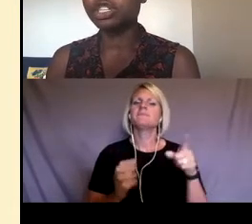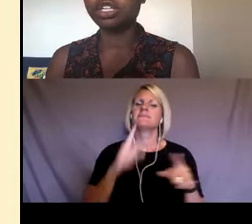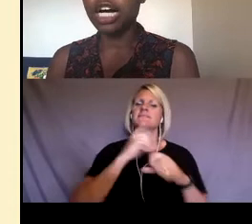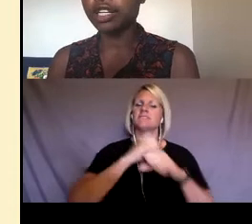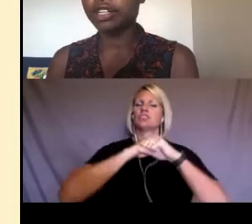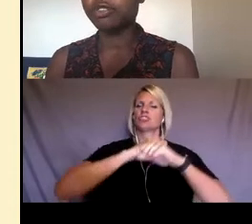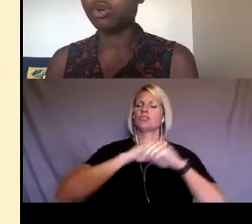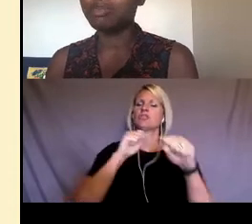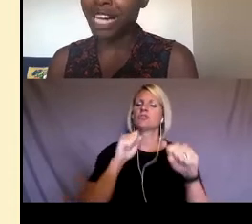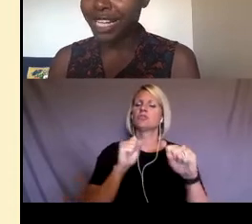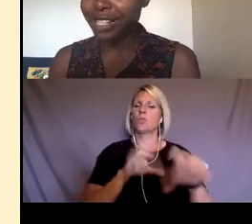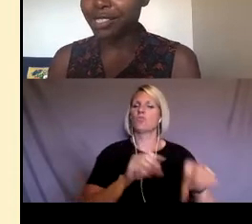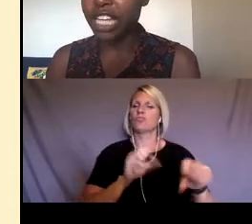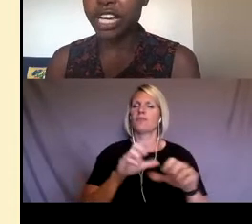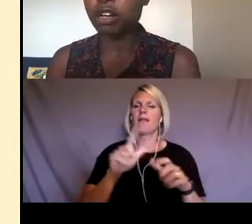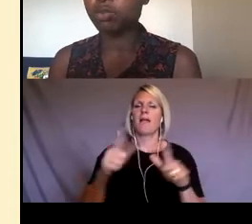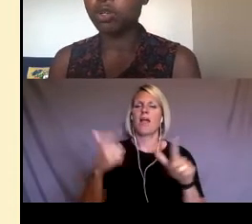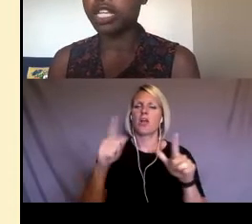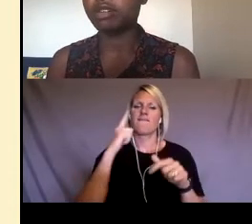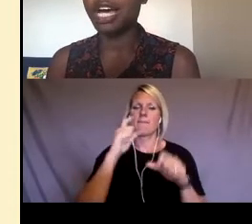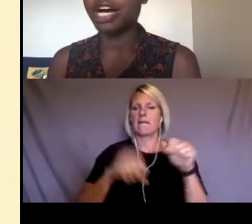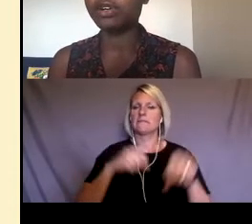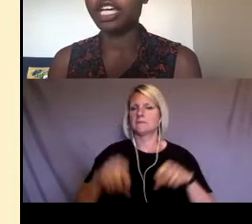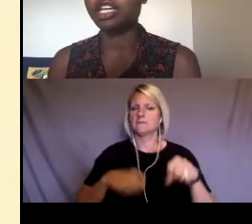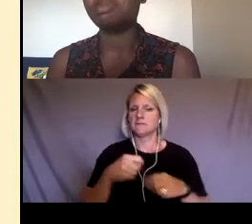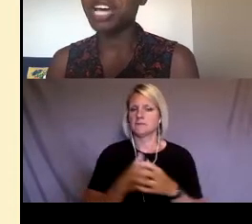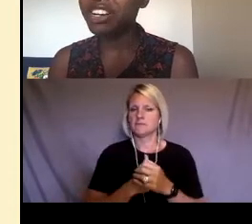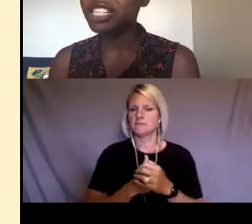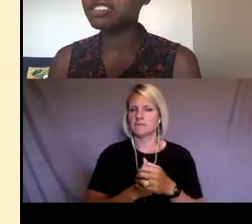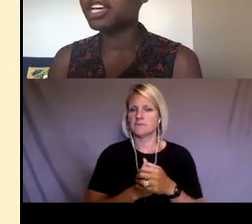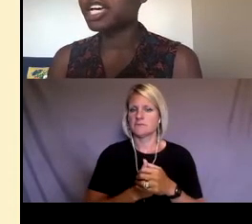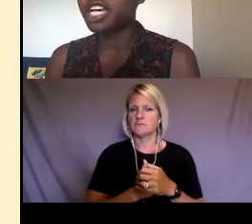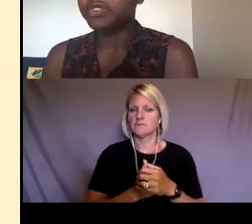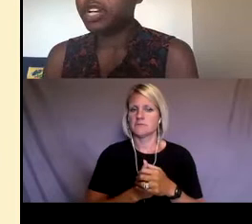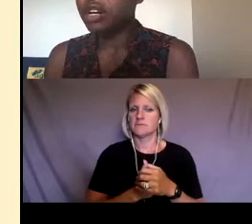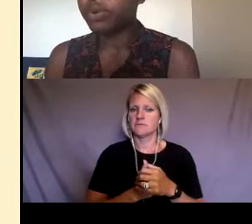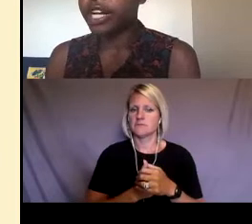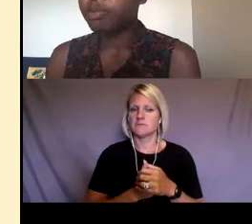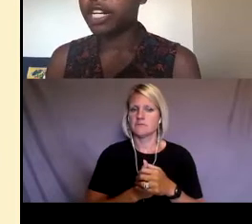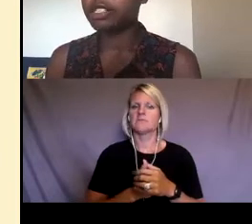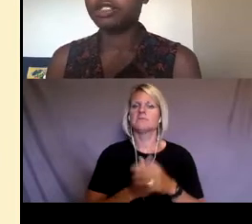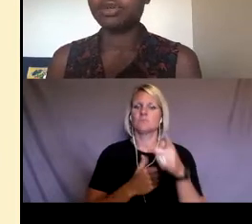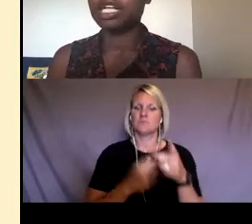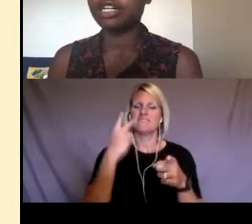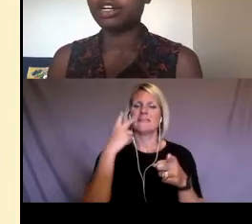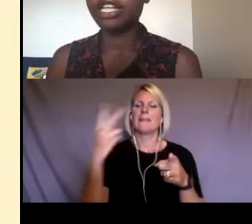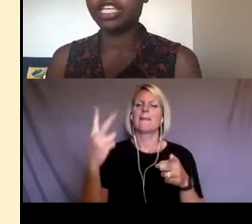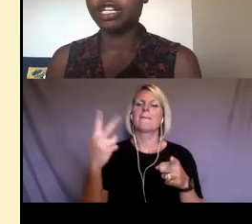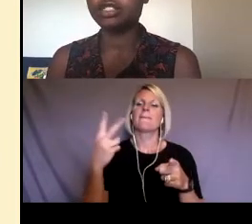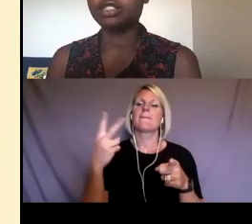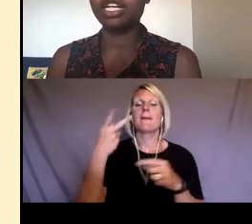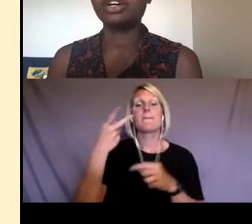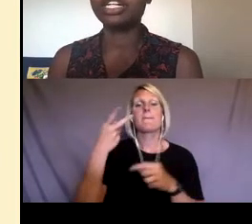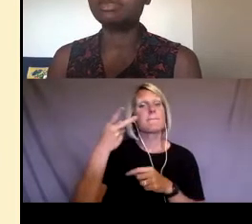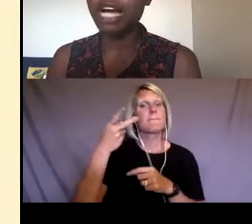storage locker for bikes. They are rolling them out in Paris. If you're not aware, Paris is doing a lot of great